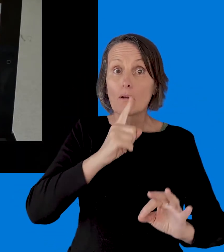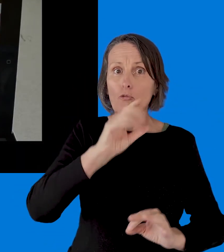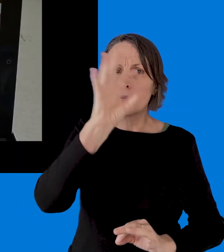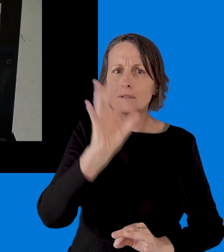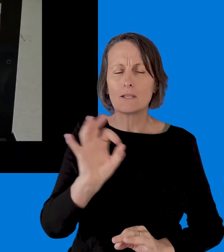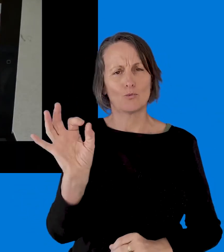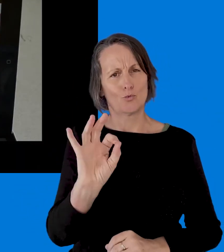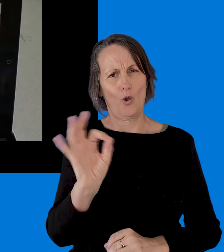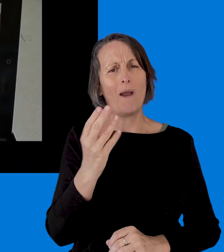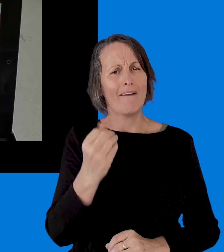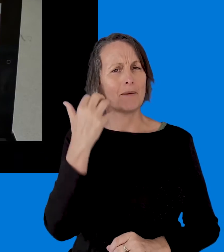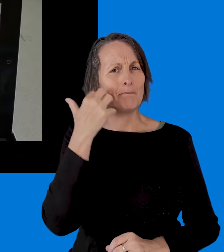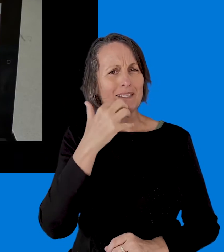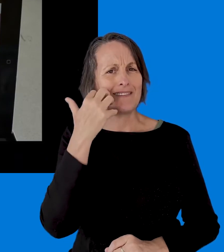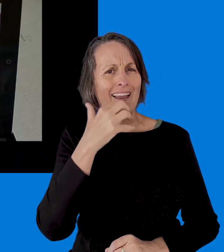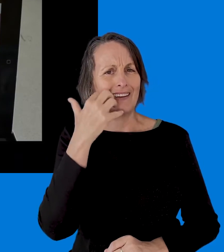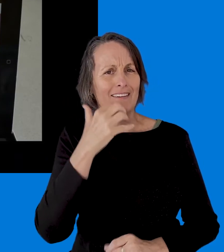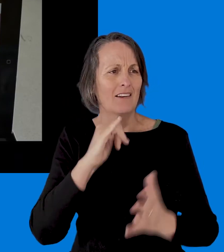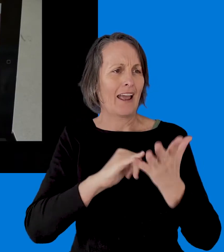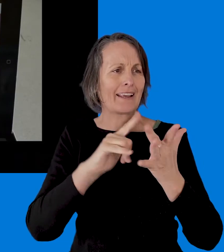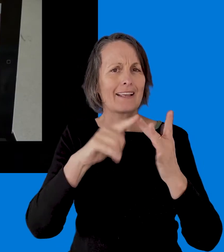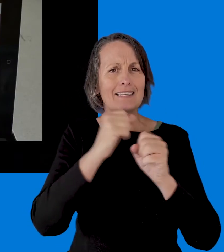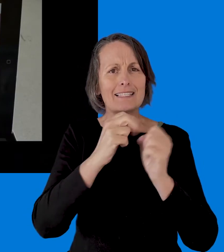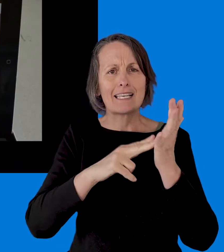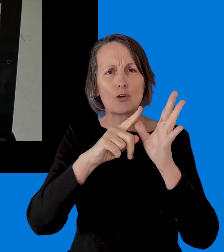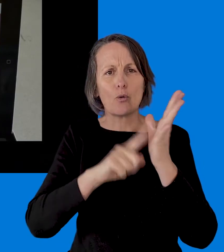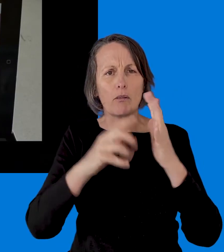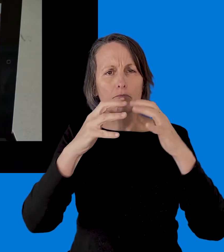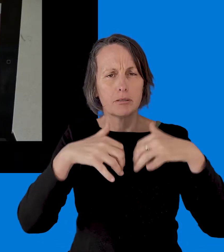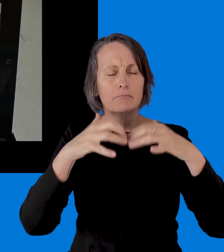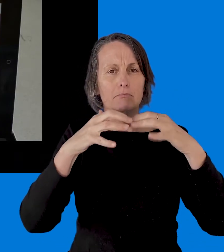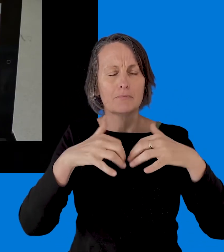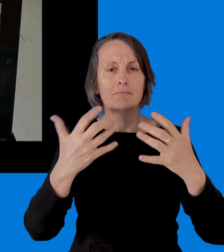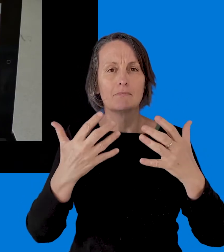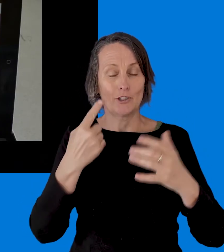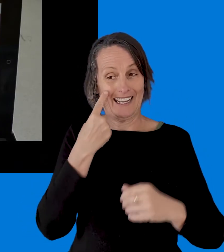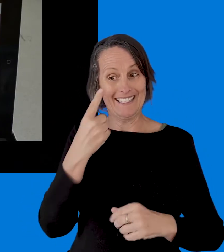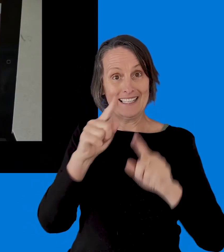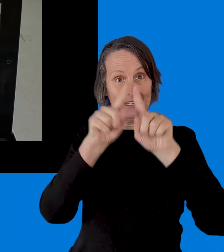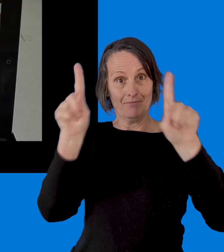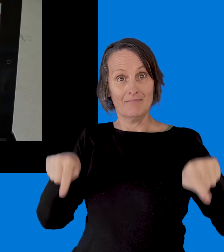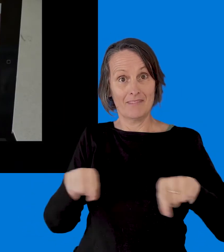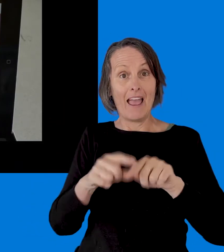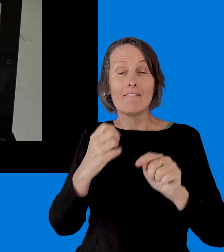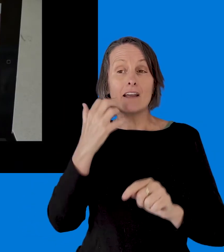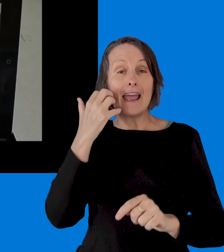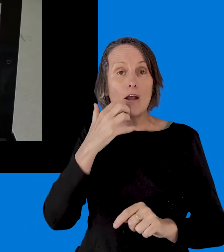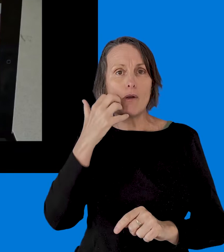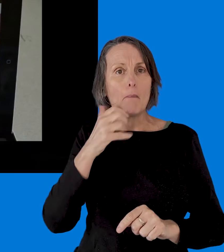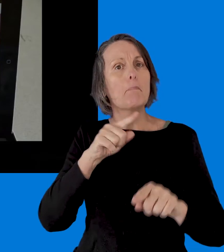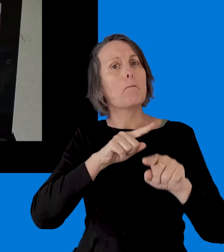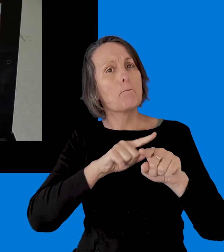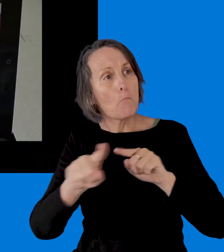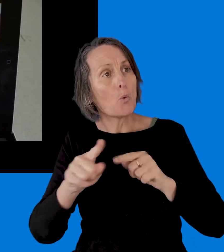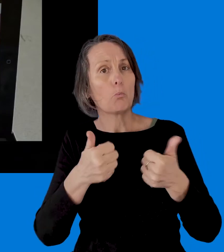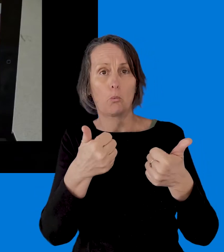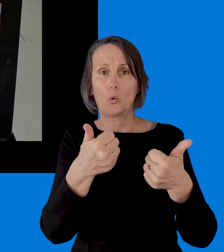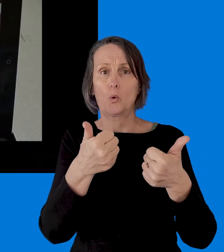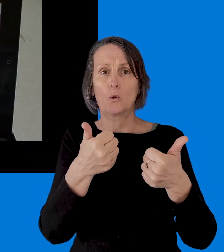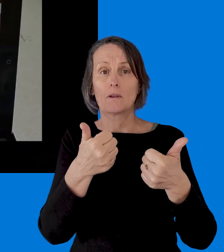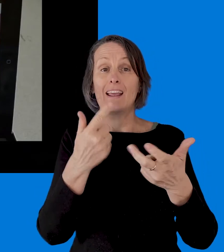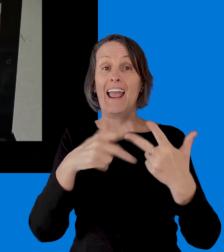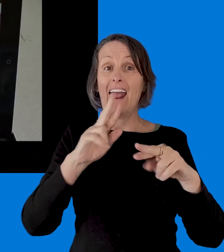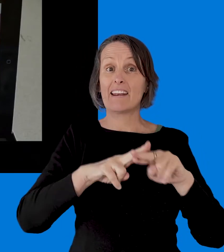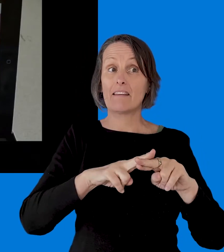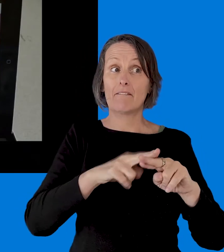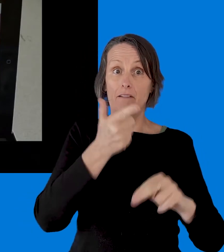going to be perfect. There will be errors in the signal. There are actually a couple of errors in this screenshot, but generally you can eliminate a lot of